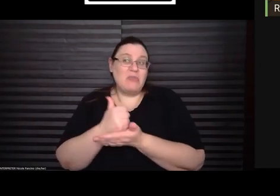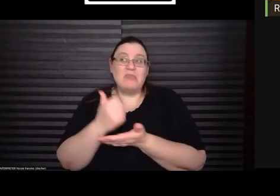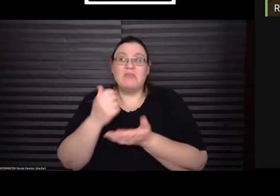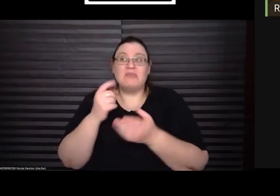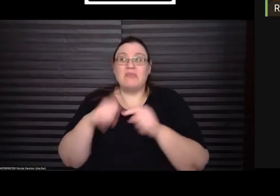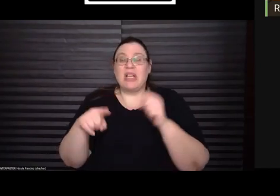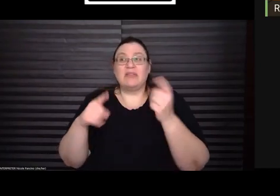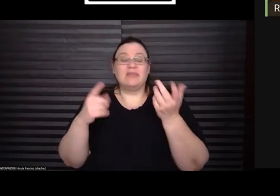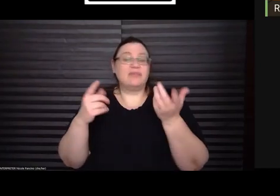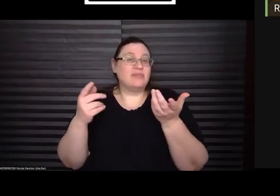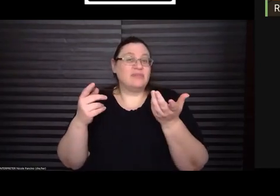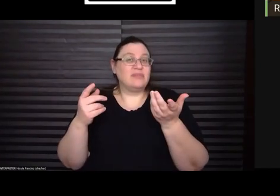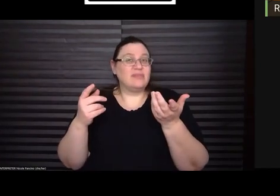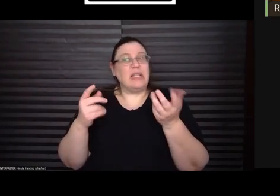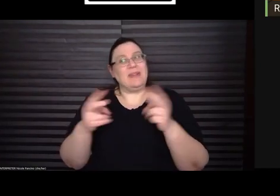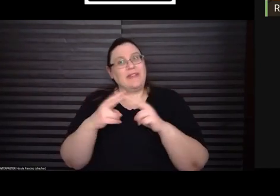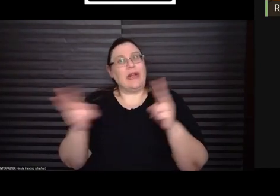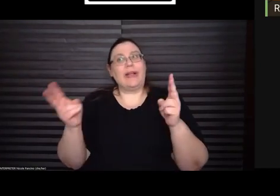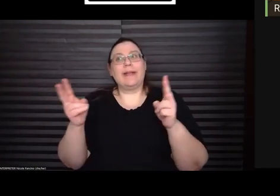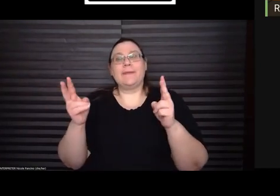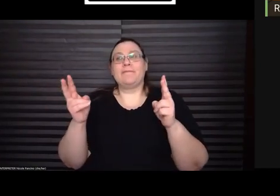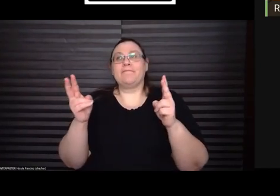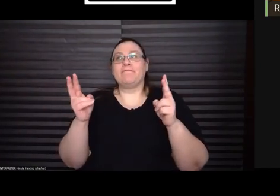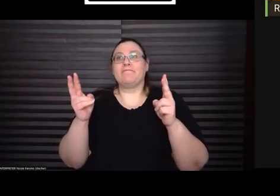but, you know, and so